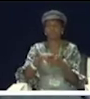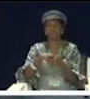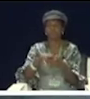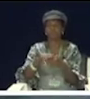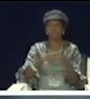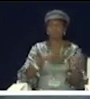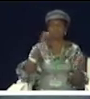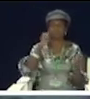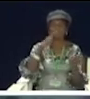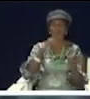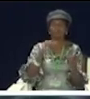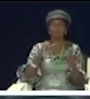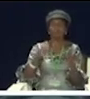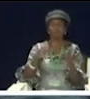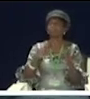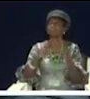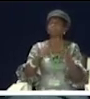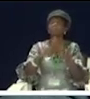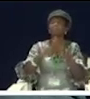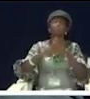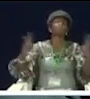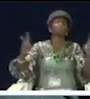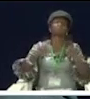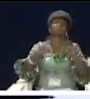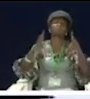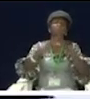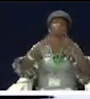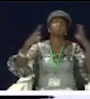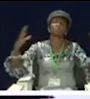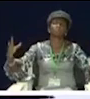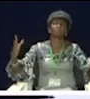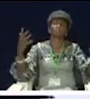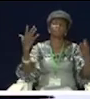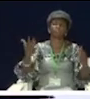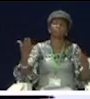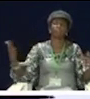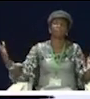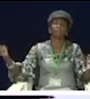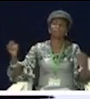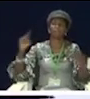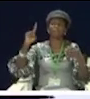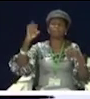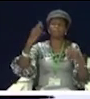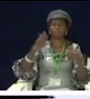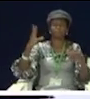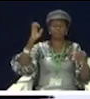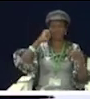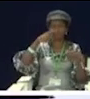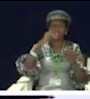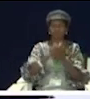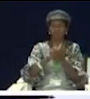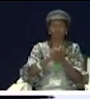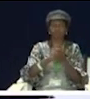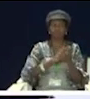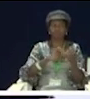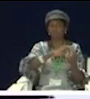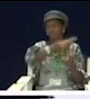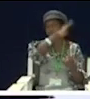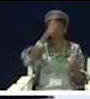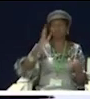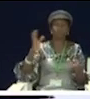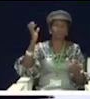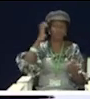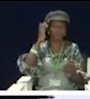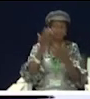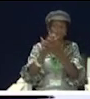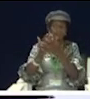And he said so many things. One of the things he said that I've never heard